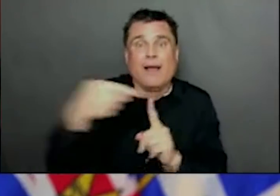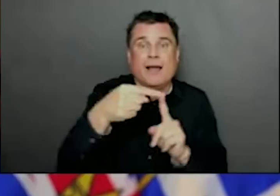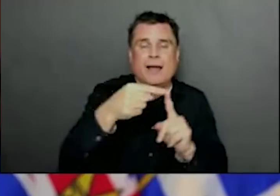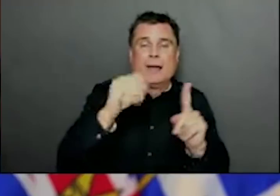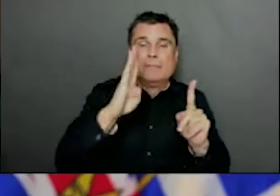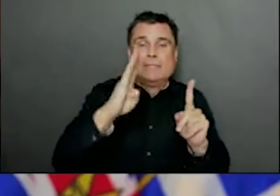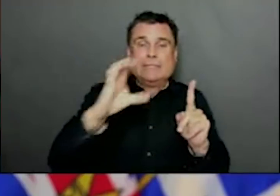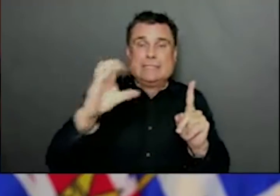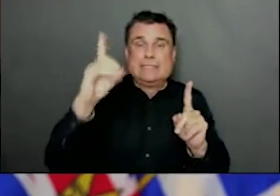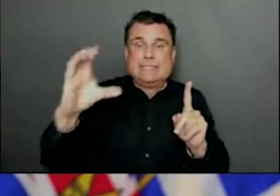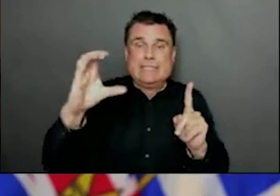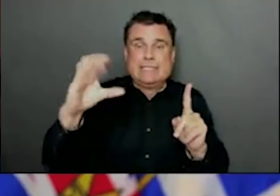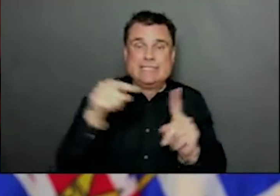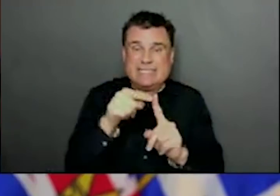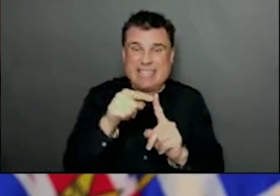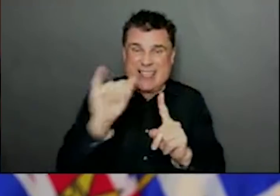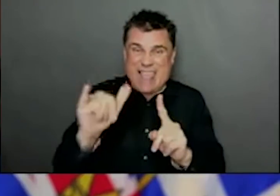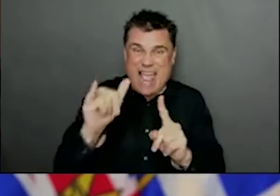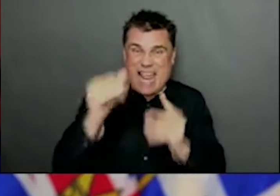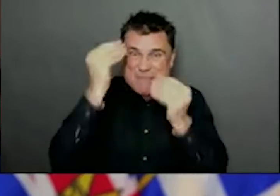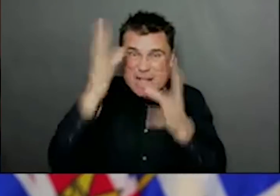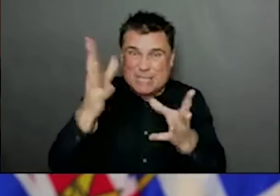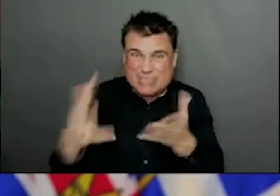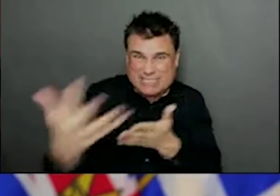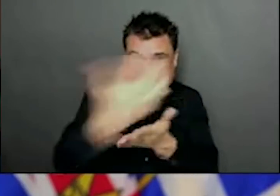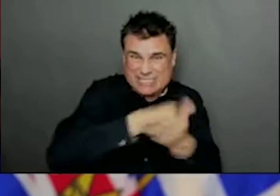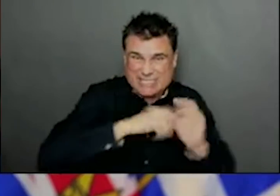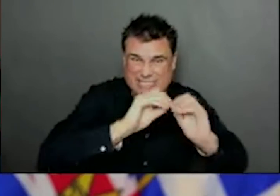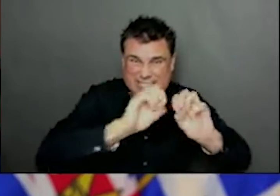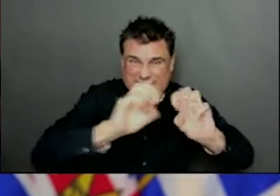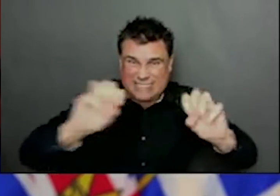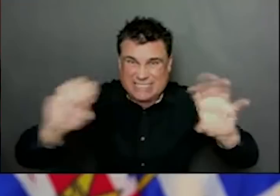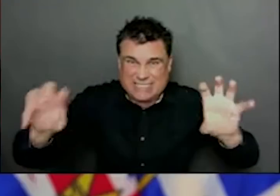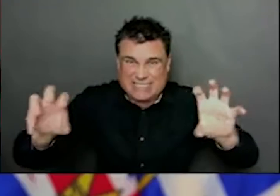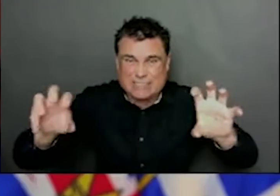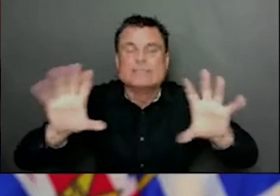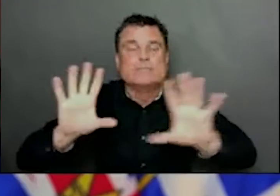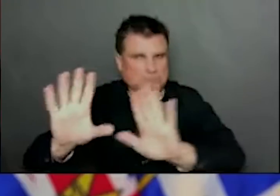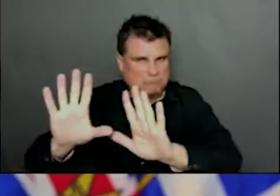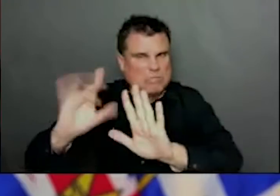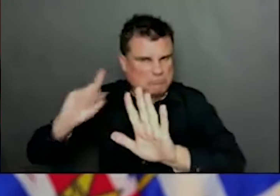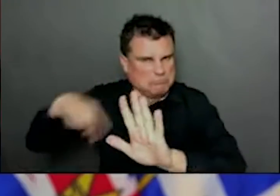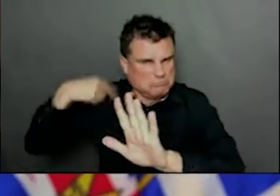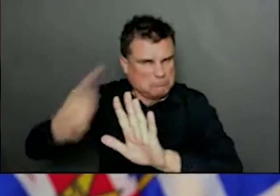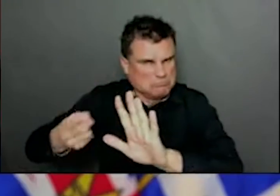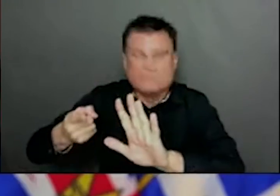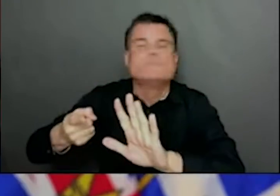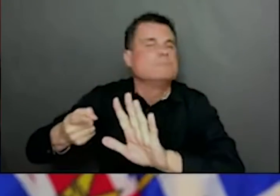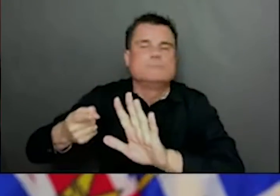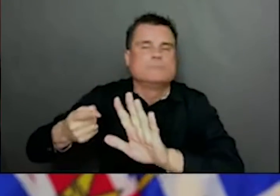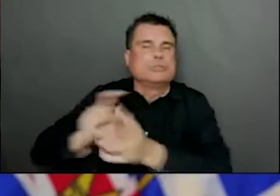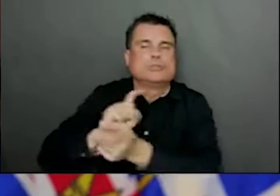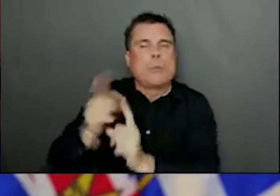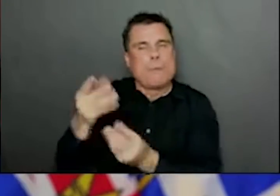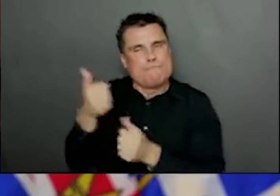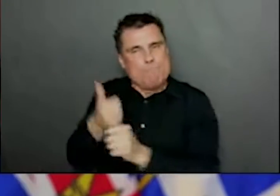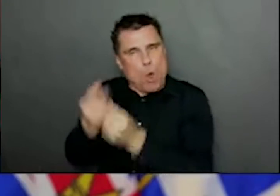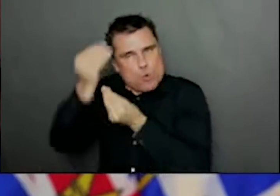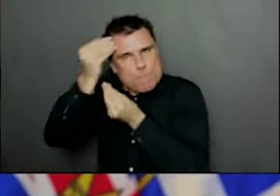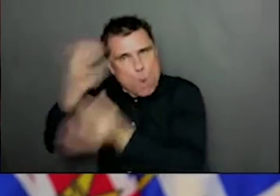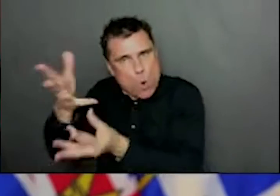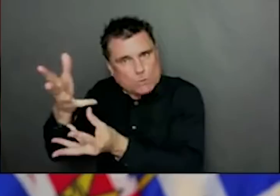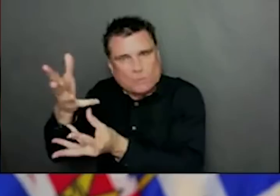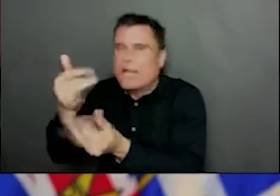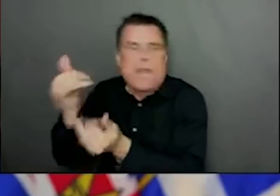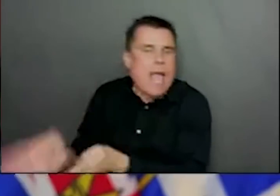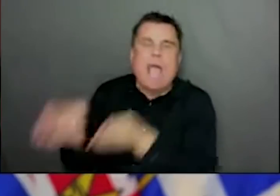provincial level update and consolidation of numbers. So we're now doing it, we're taking away one piece of